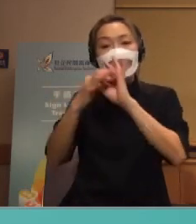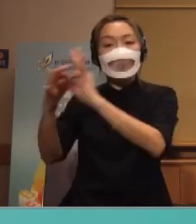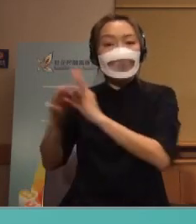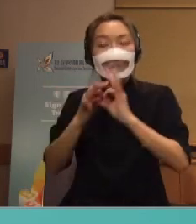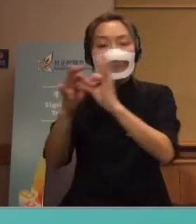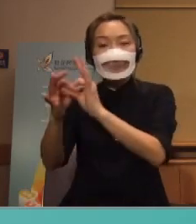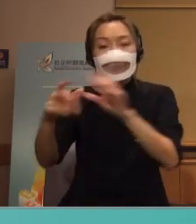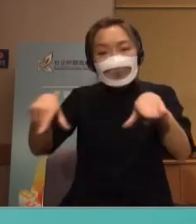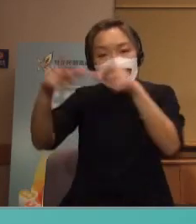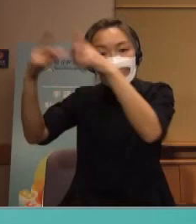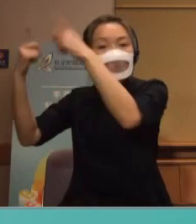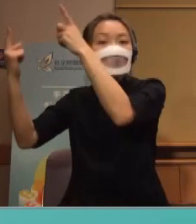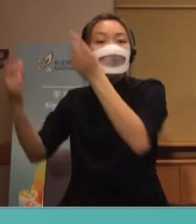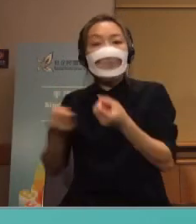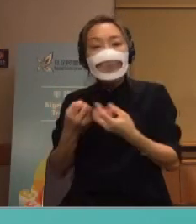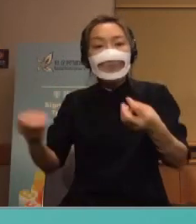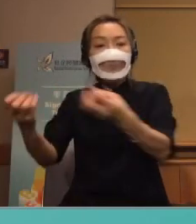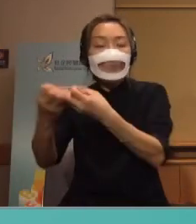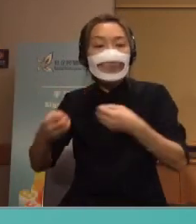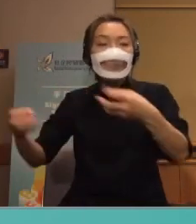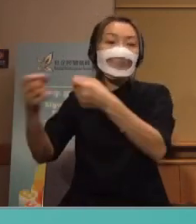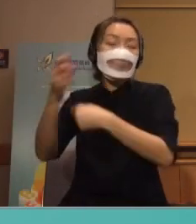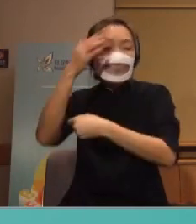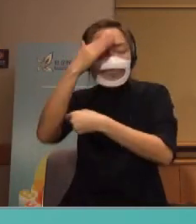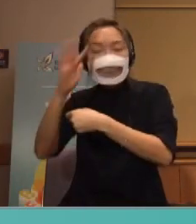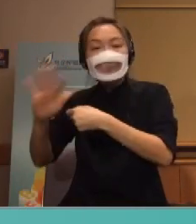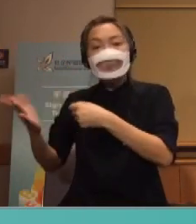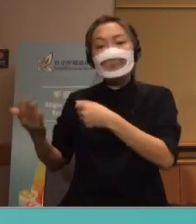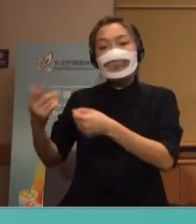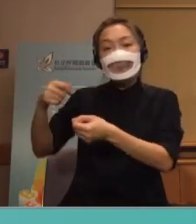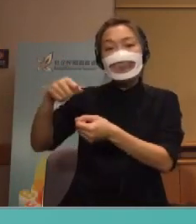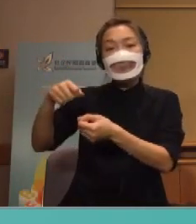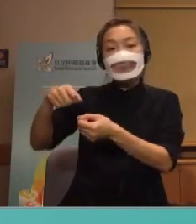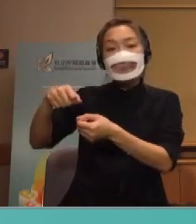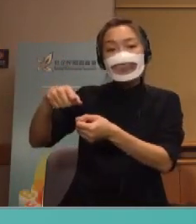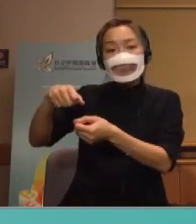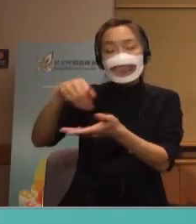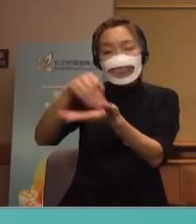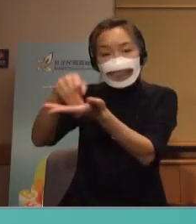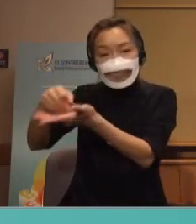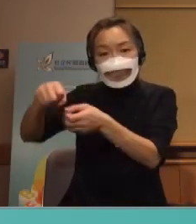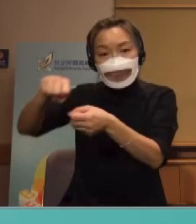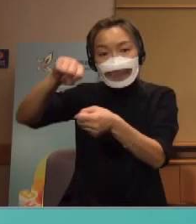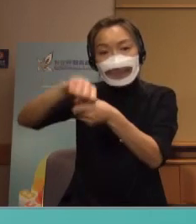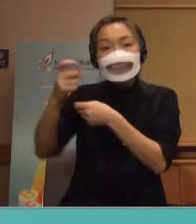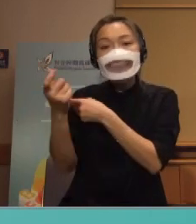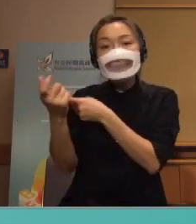time, there's also kind of another intangible creation process. And so I really believe that the next